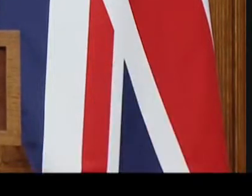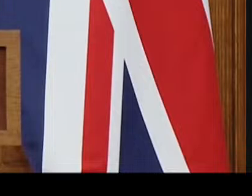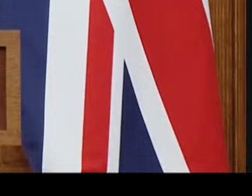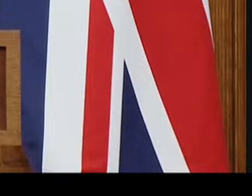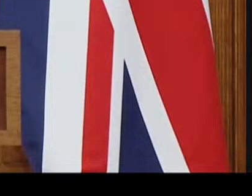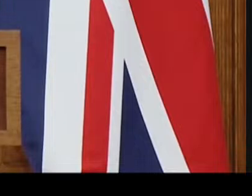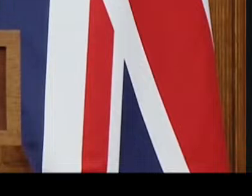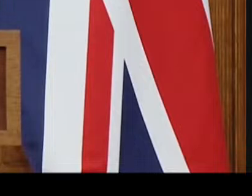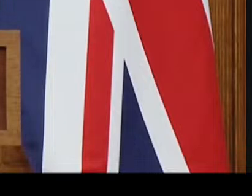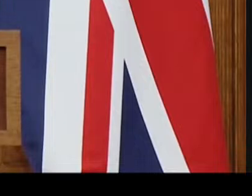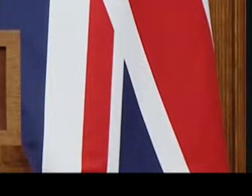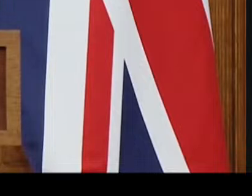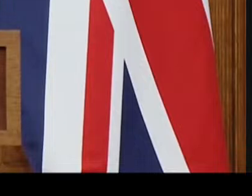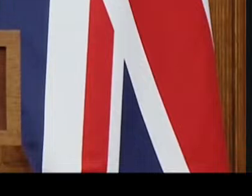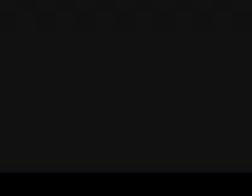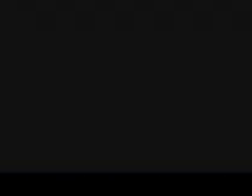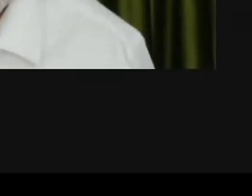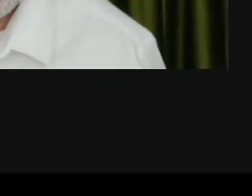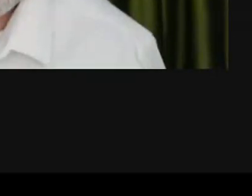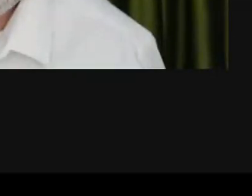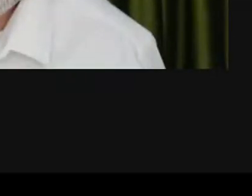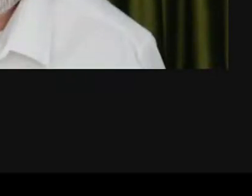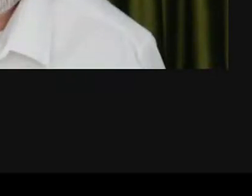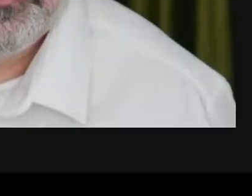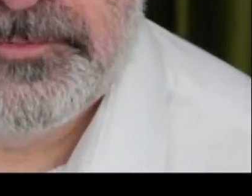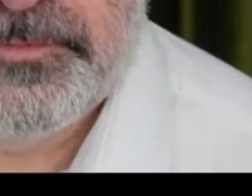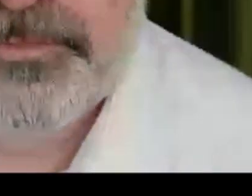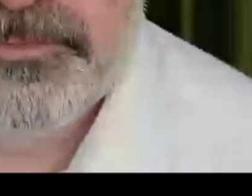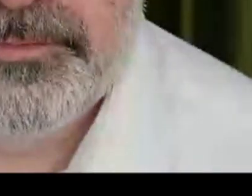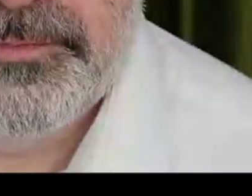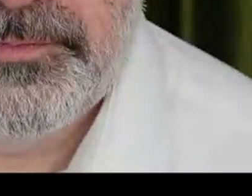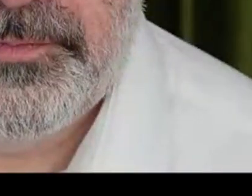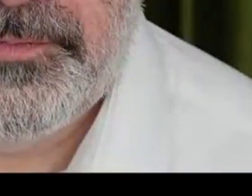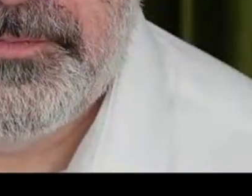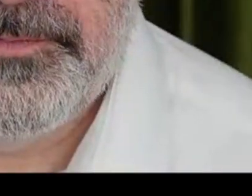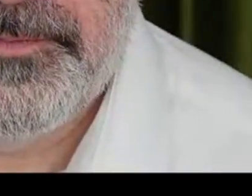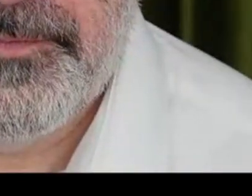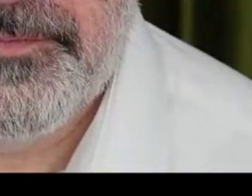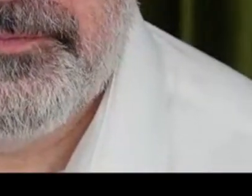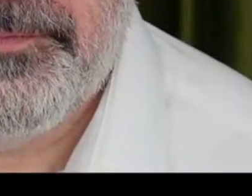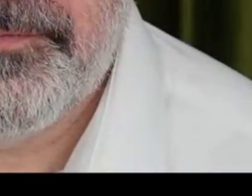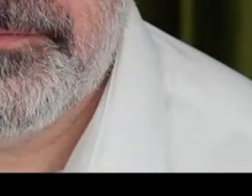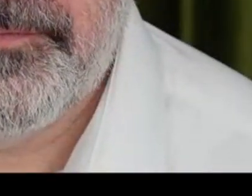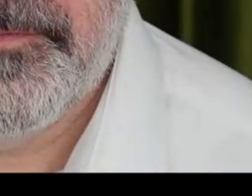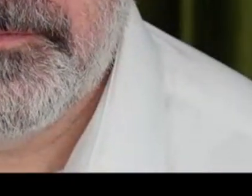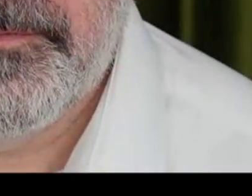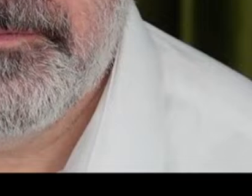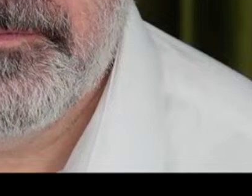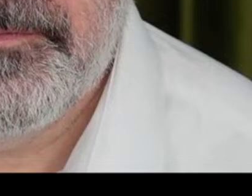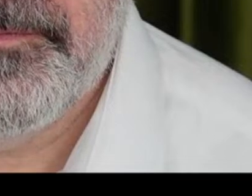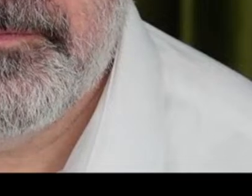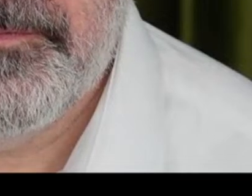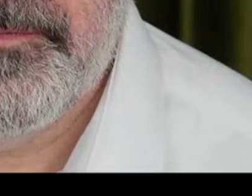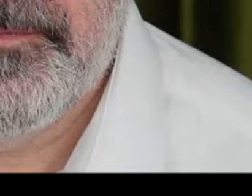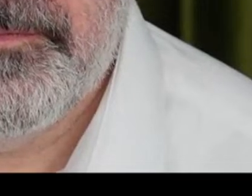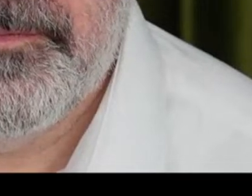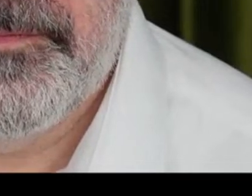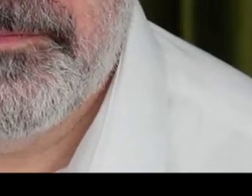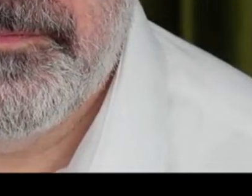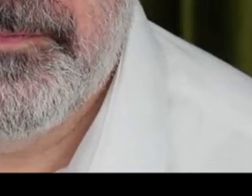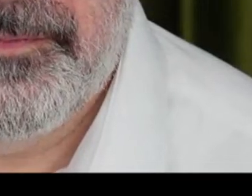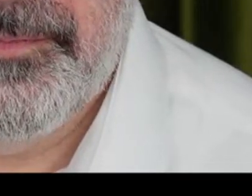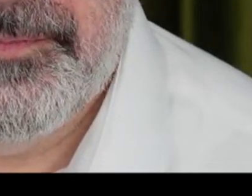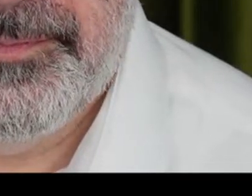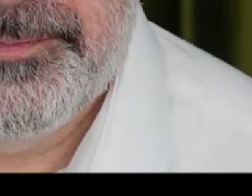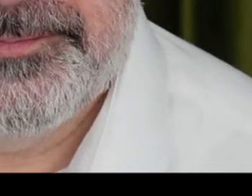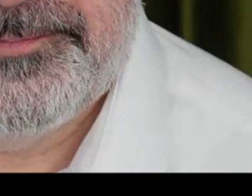senseless... Right. So there you go, ladies and gentlemen. That was the